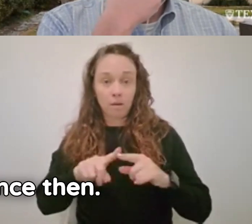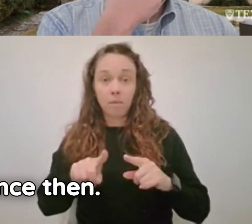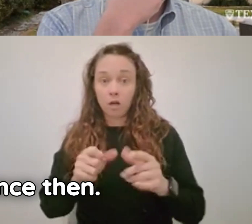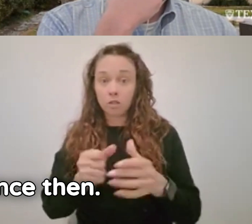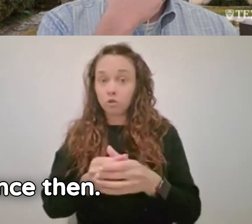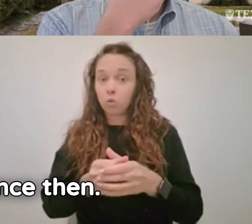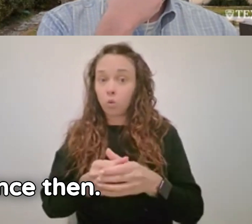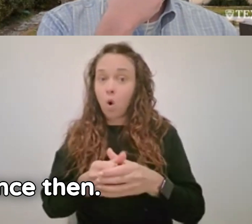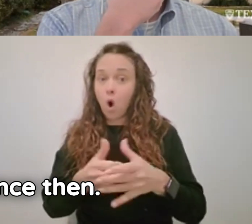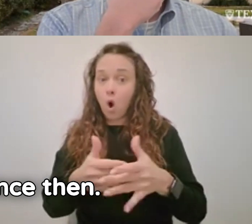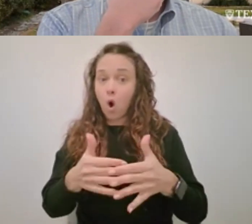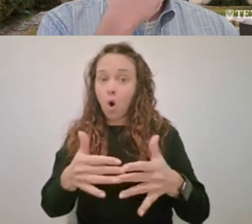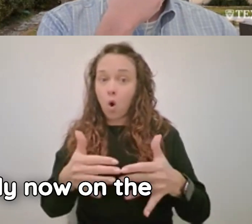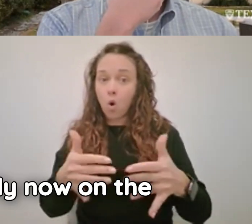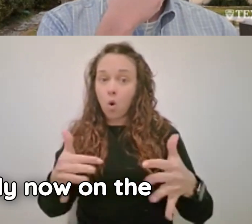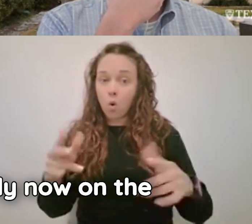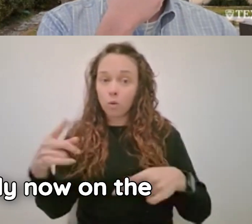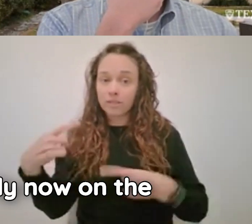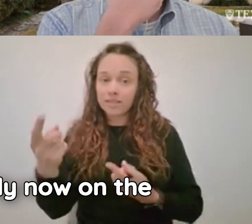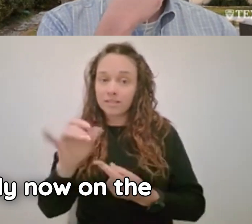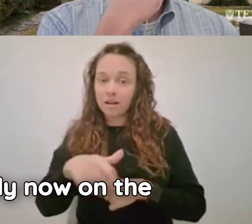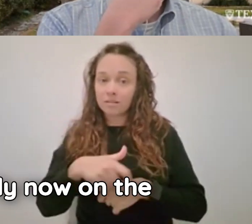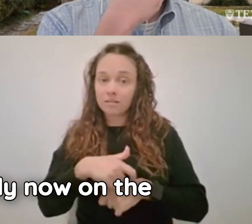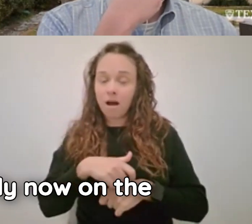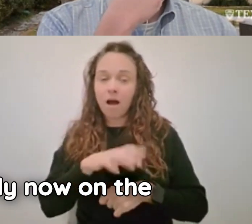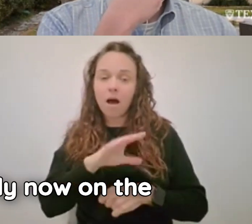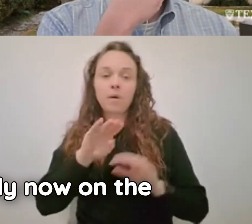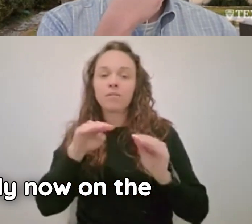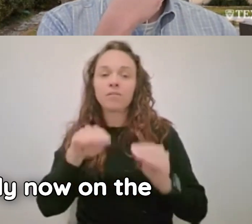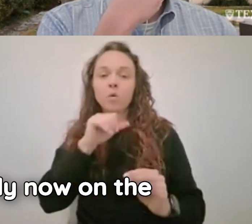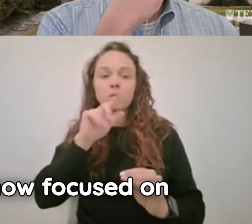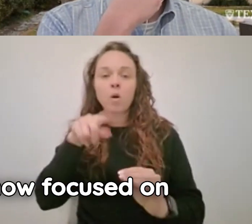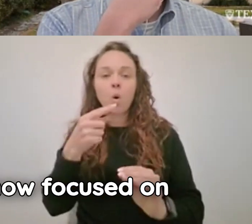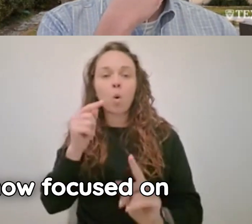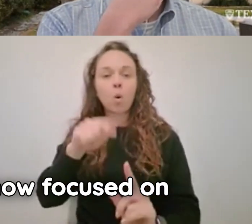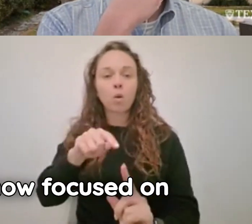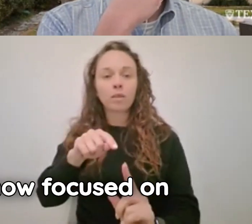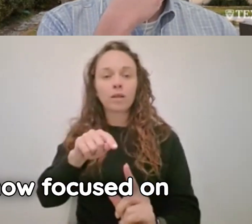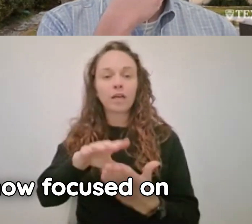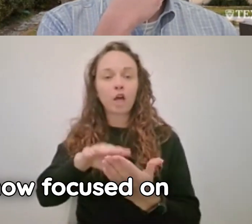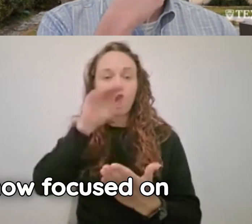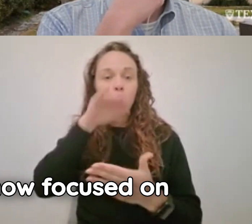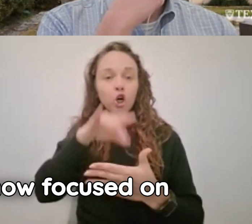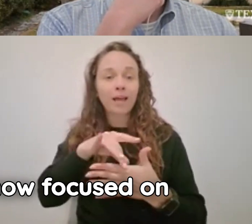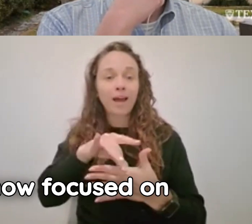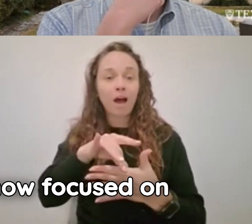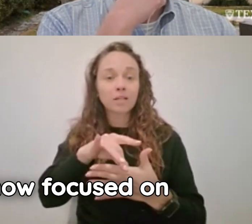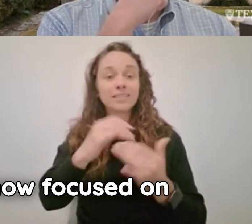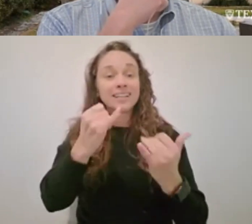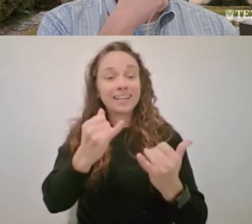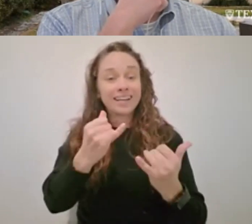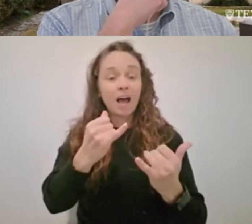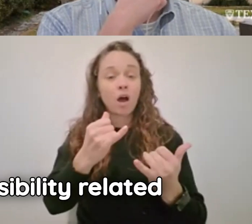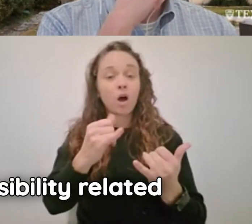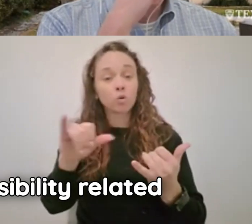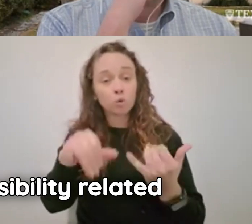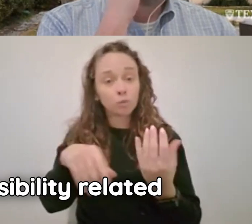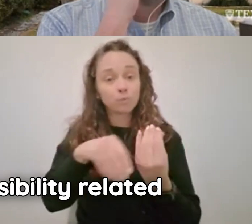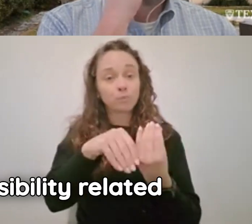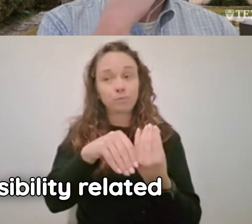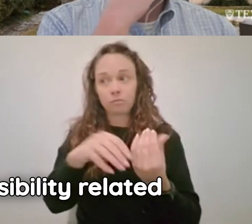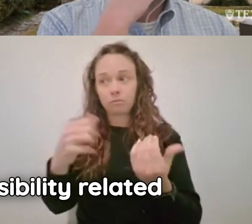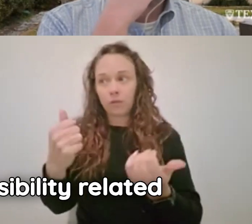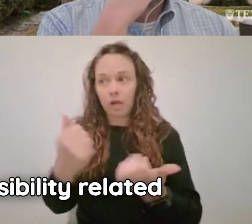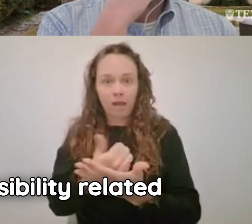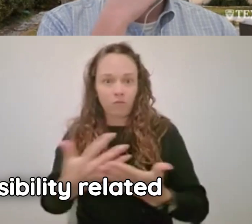grown since then. And our focus is not only now on the learning content, we're now focused on